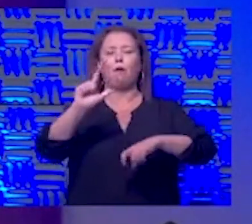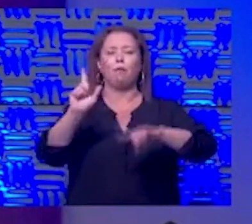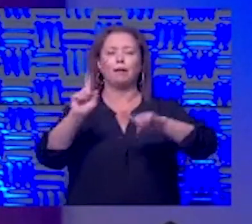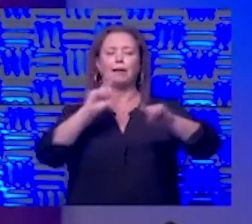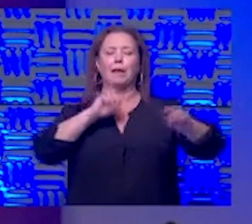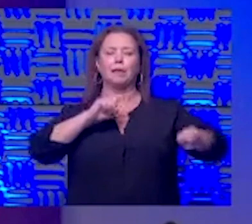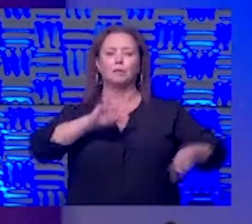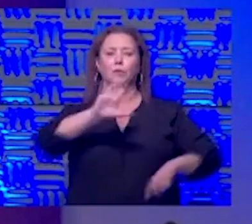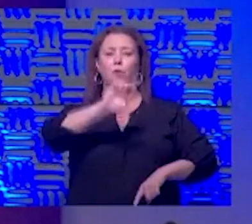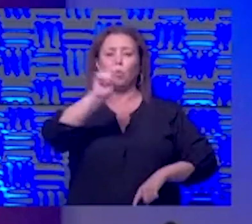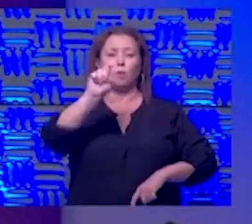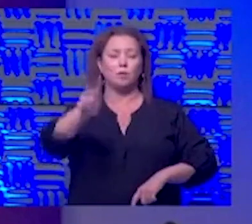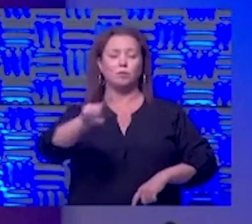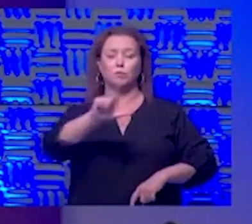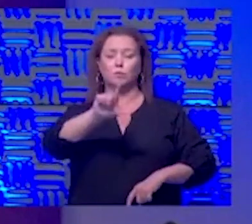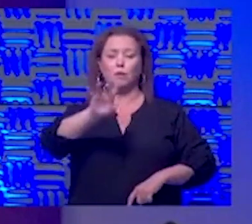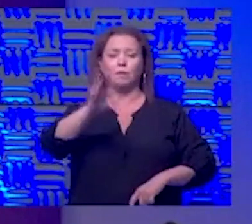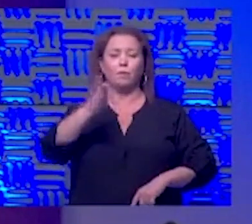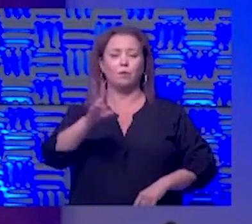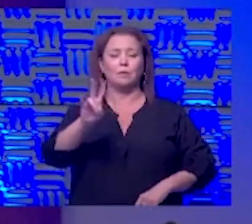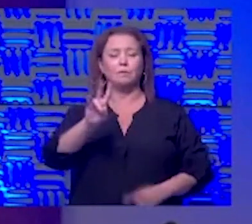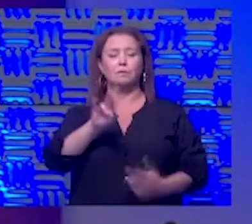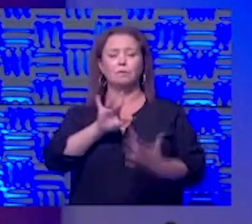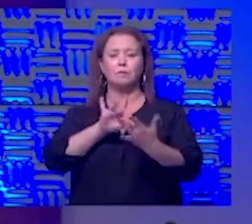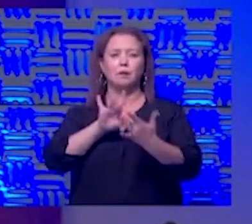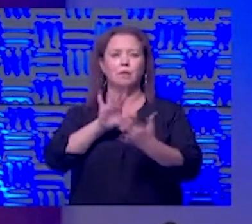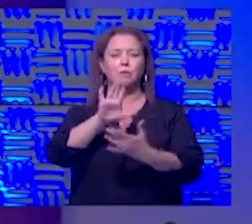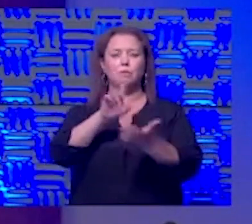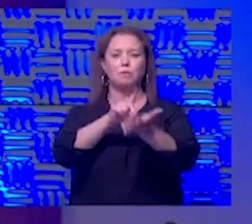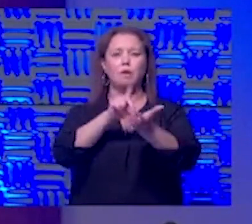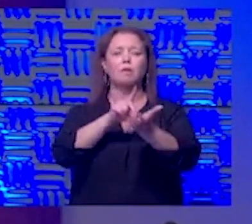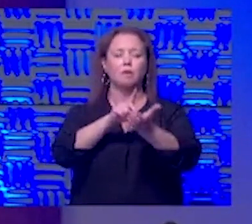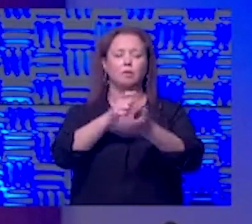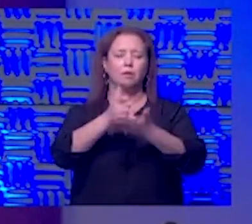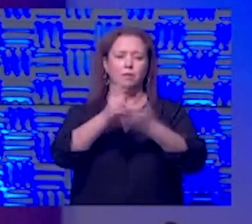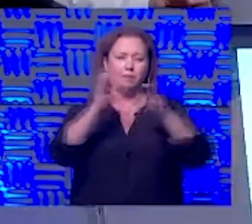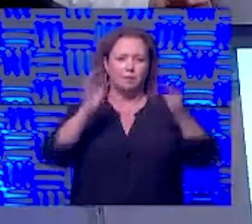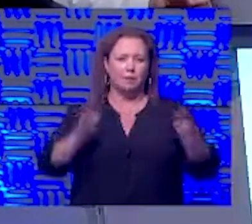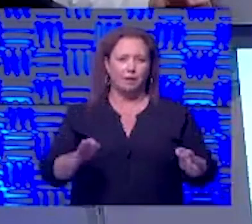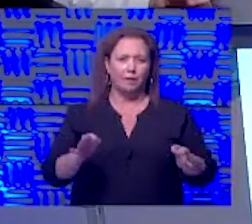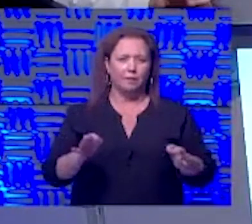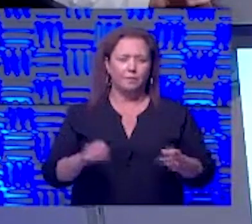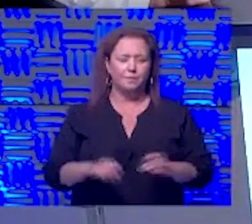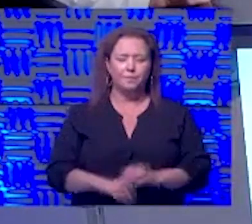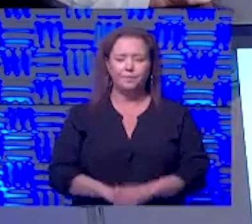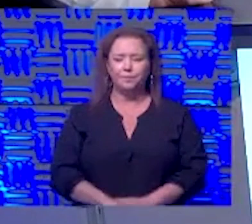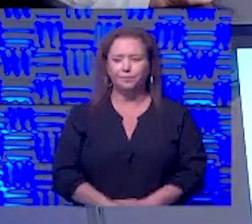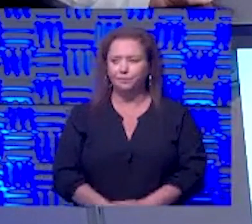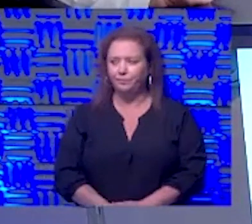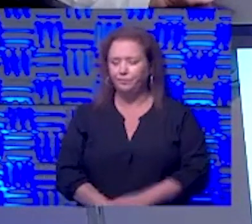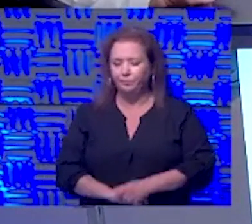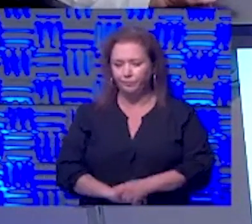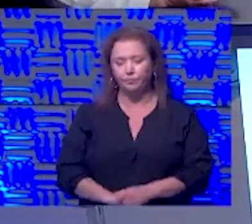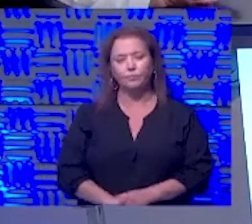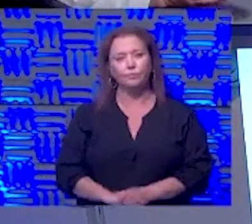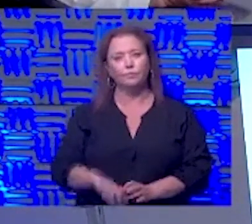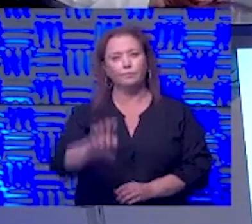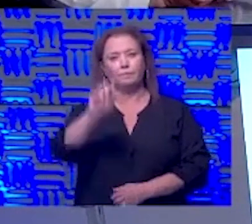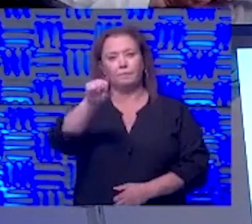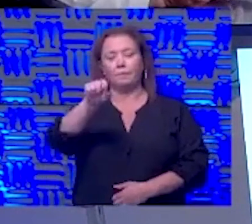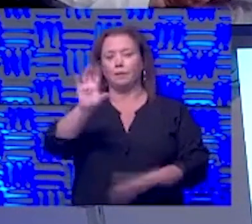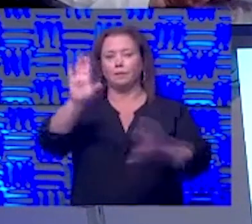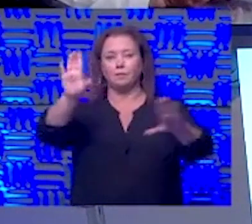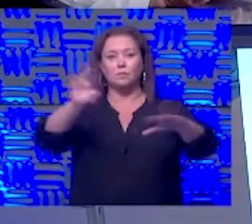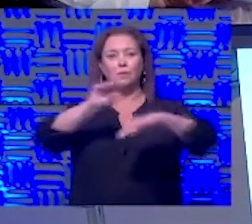like this. And so stay in touch with your providers, and that'll help you decide too. Yeah, I think that is great advice.